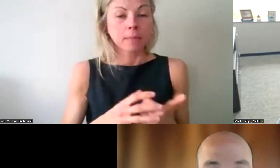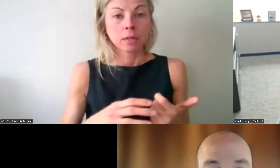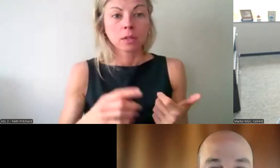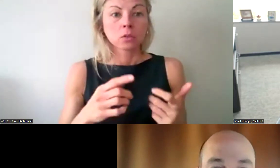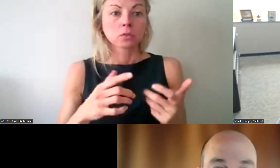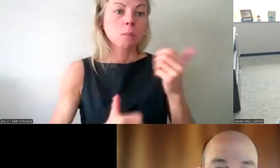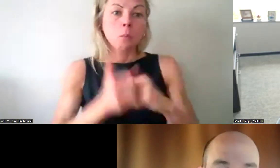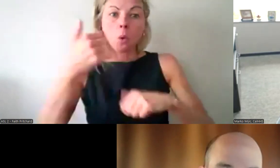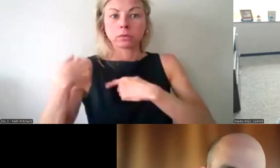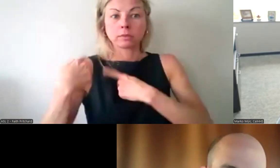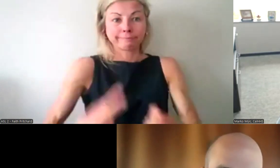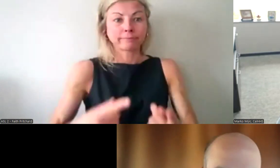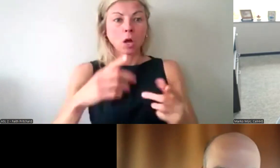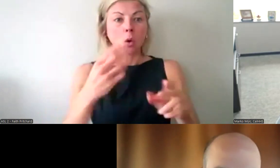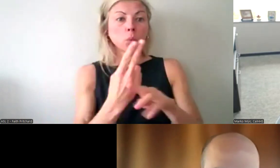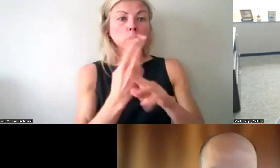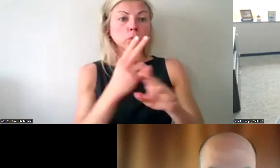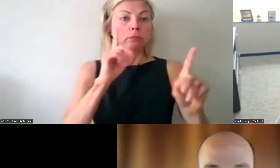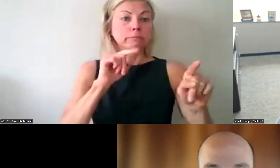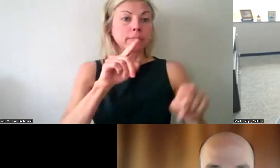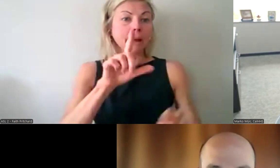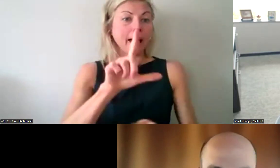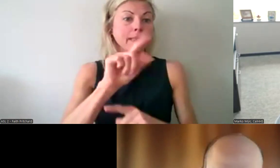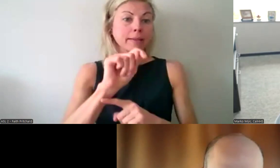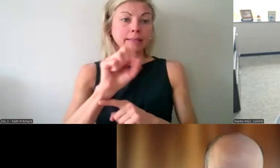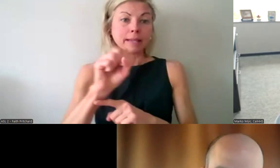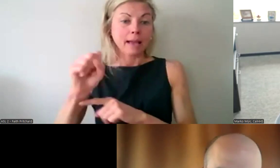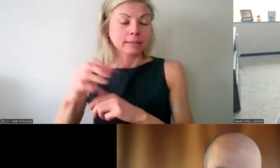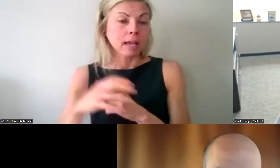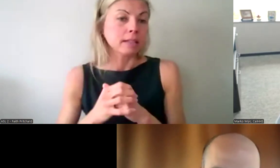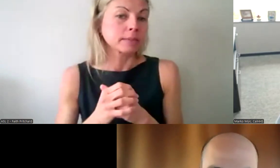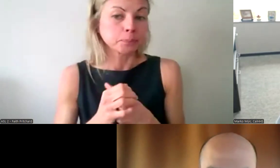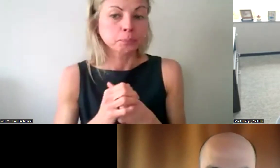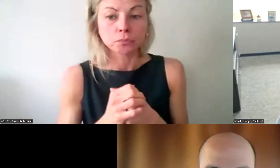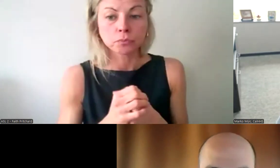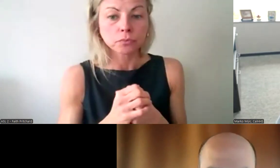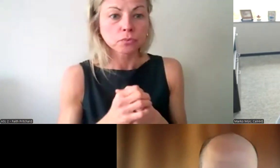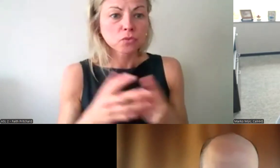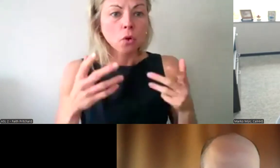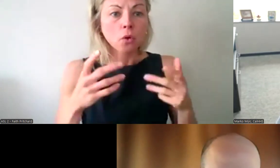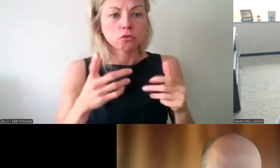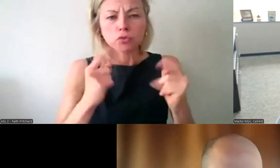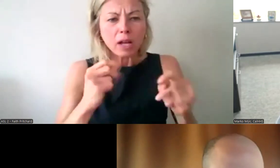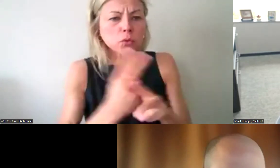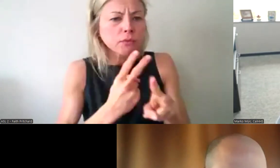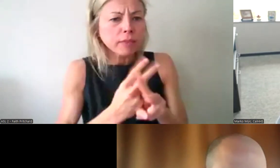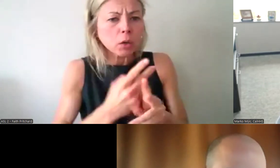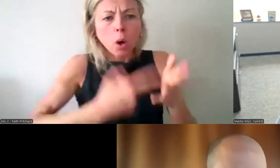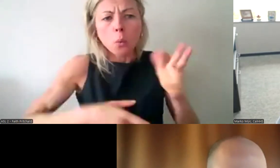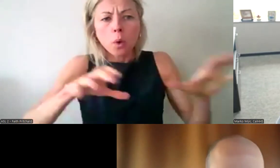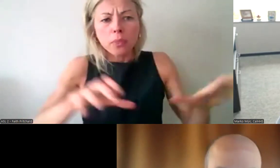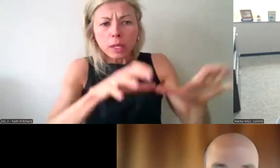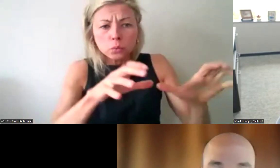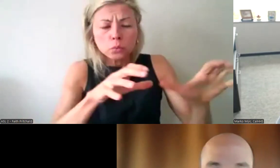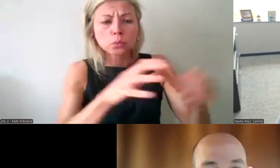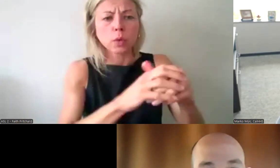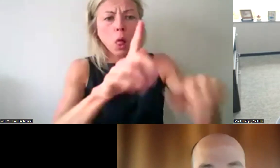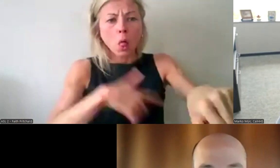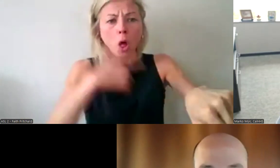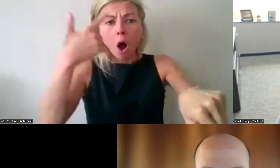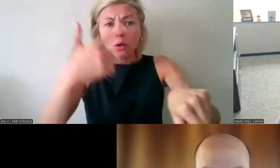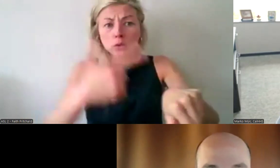LTSS. Right. That's not a term that people are using when they're trying to first figure out what they're doing and what they need. If they're a long-term